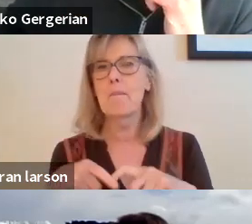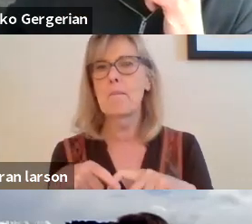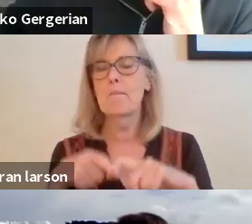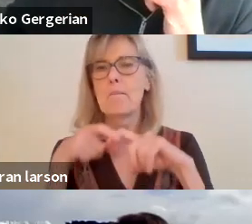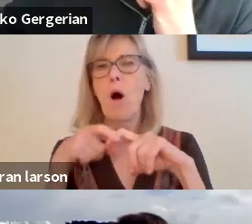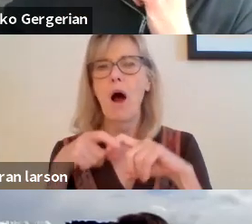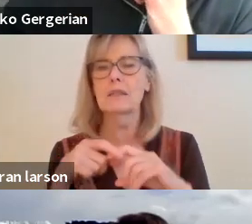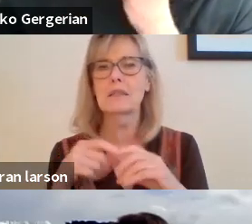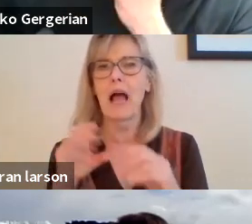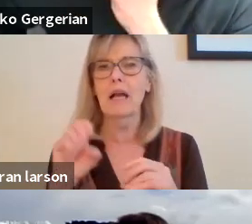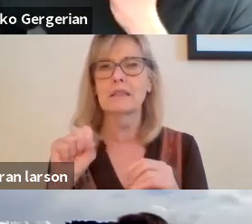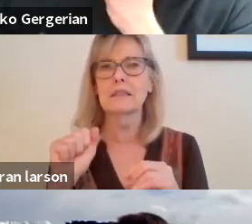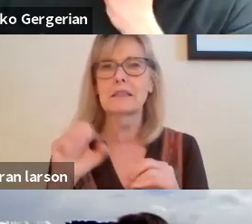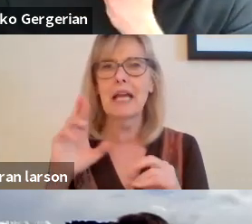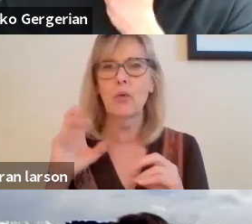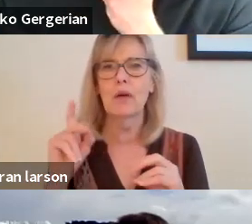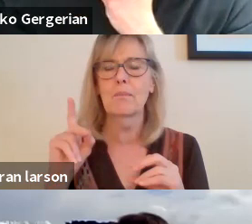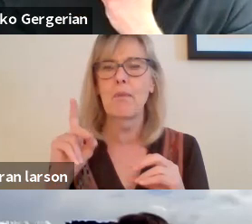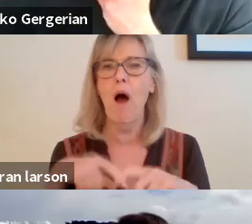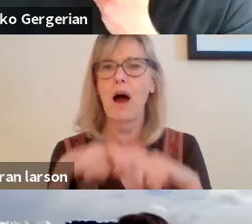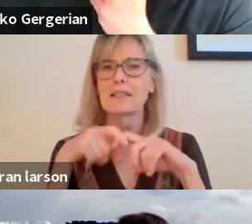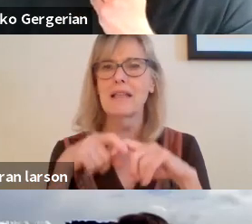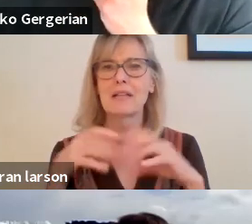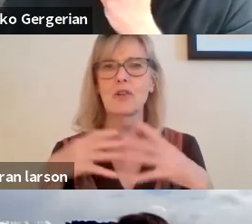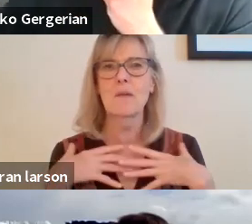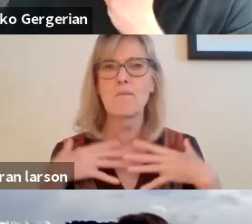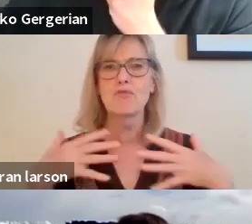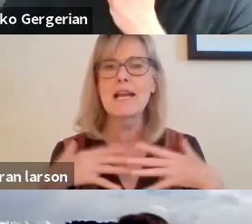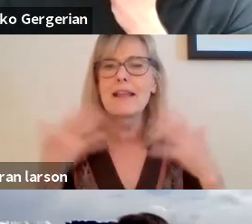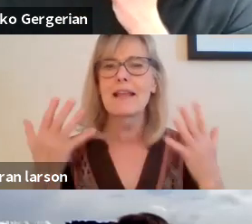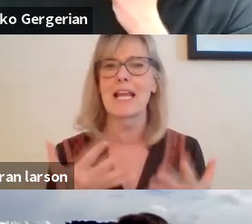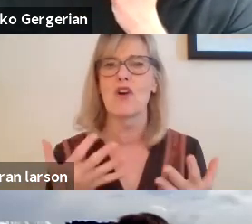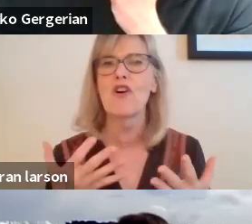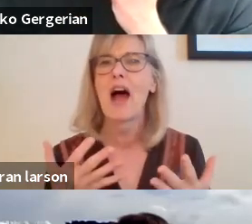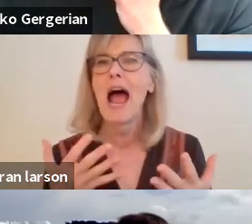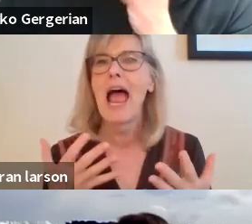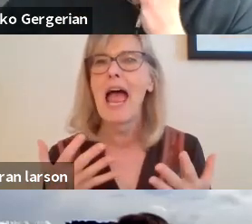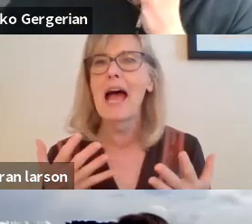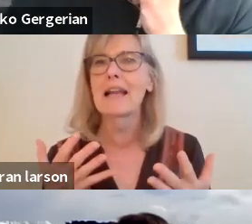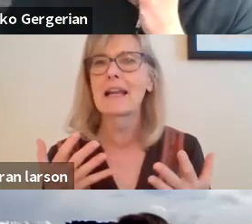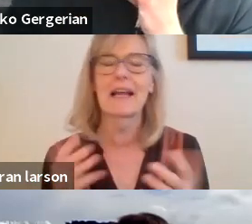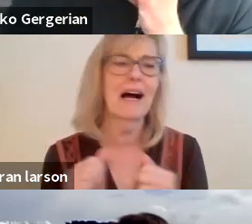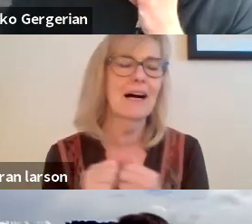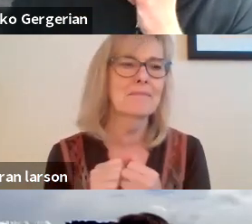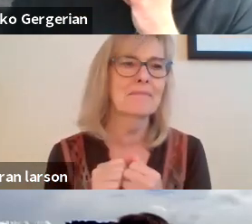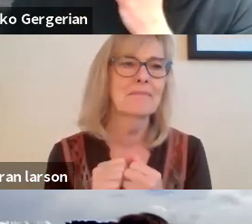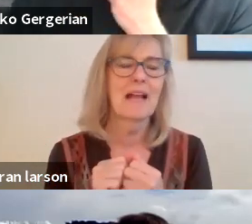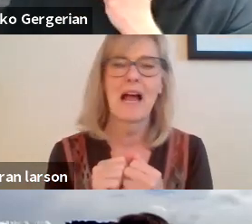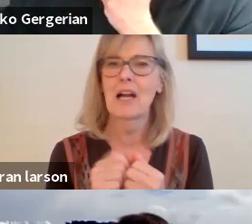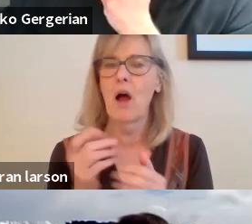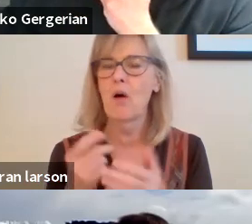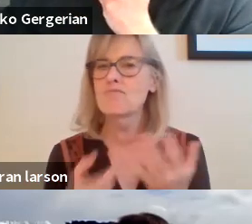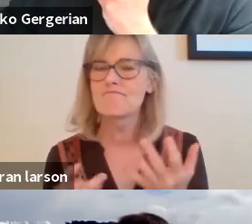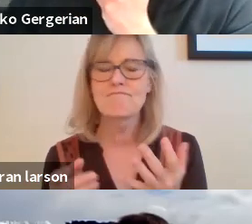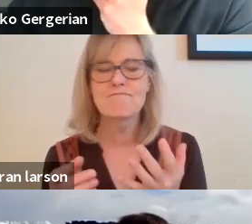take a pause, like a sacred pause, and just breathe here and,